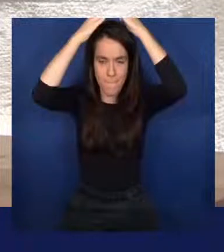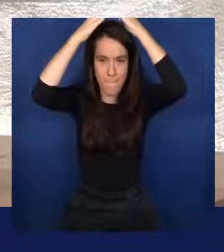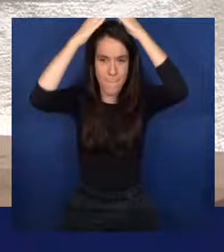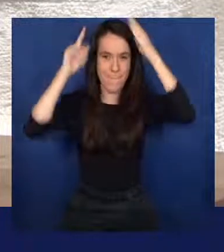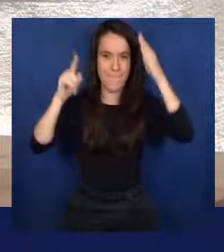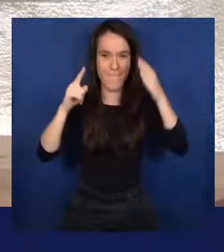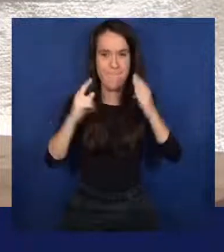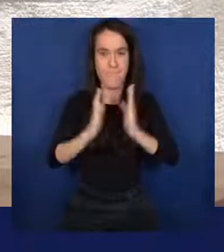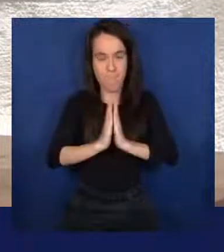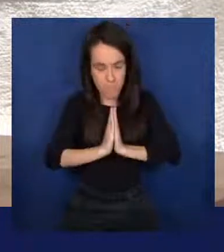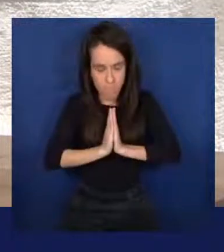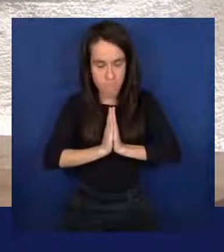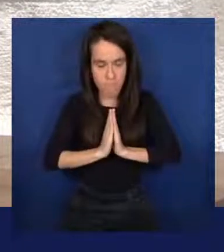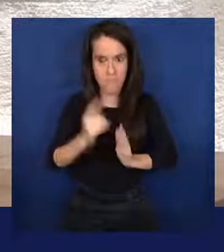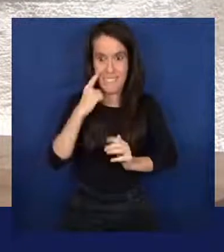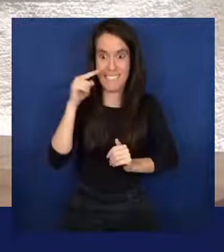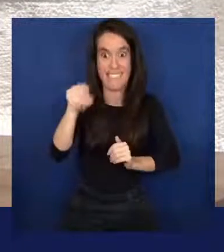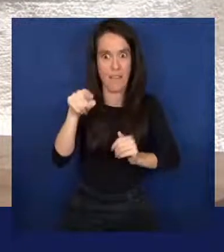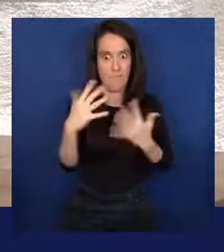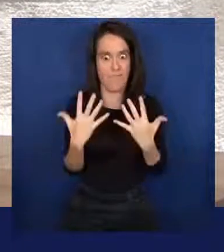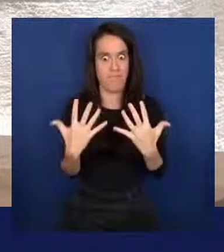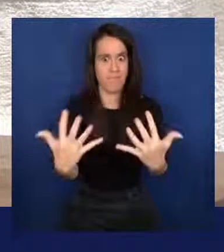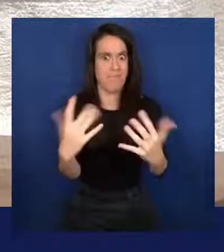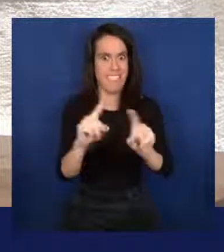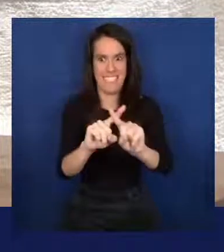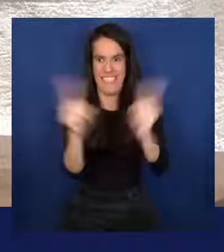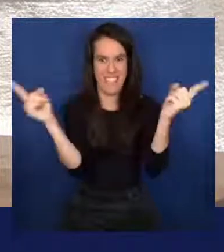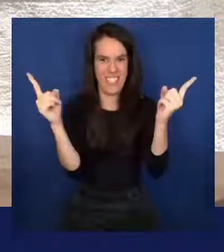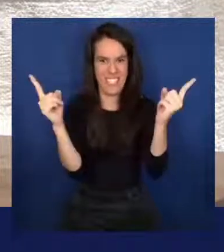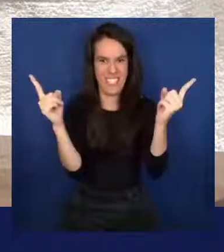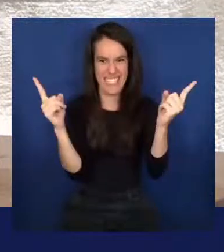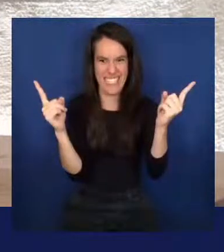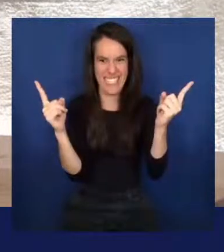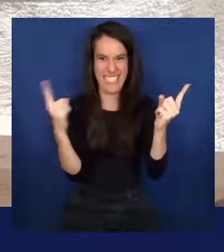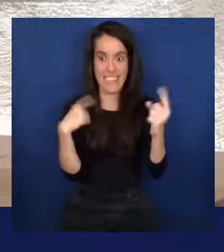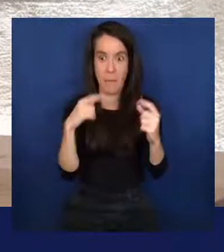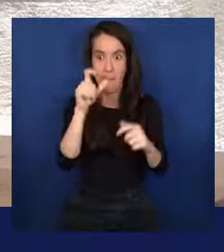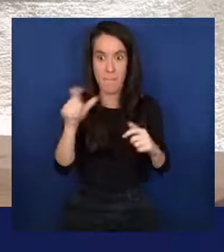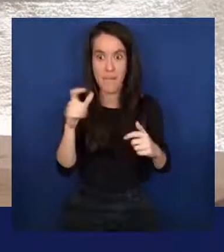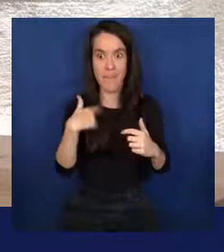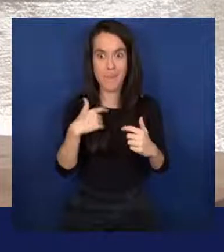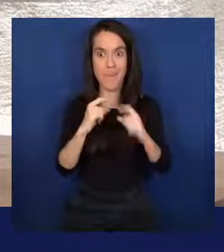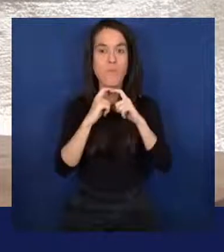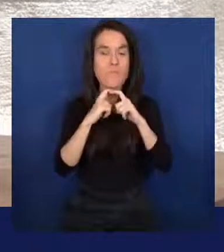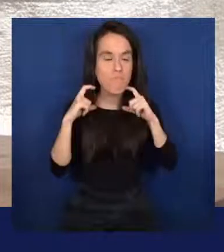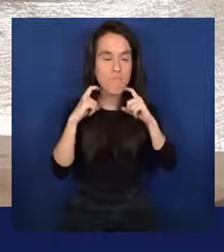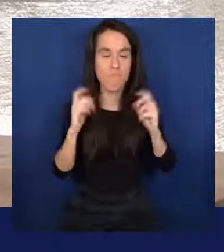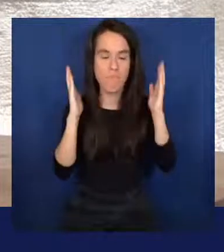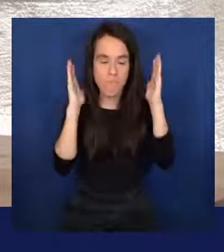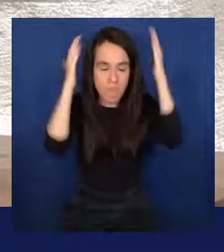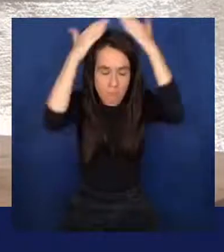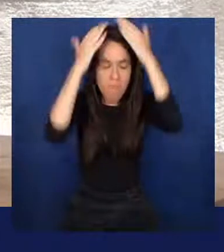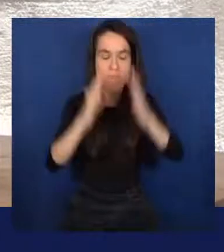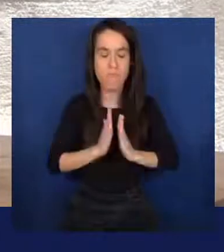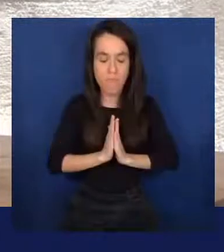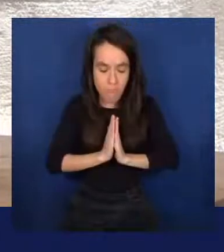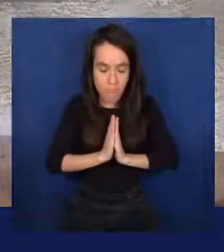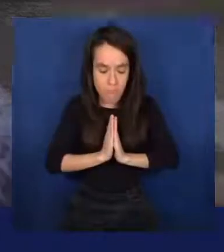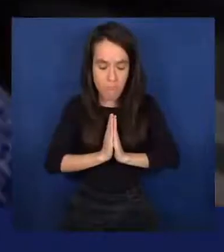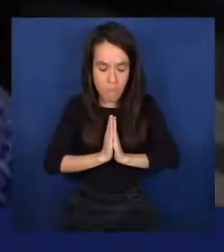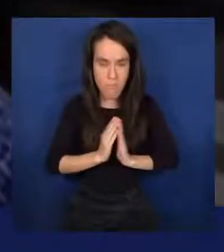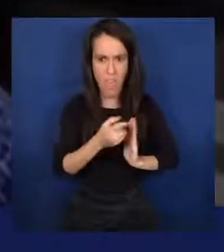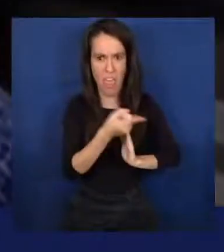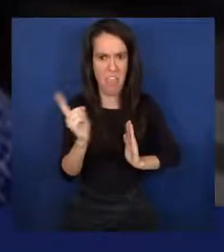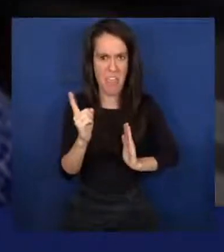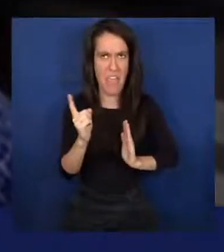know this is a very different crowd. I mean, mostly when you're talking to Cardinals, you're talking to quite elderly men who are not particularly technically savvy, so there